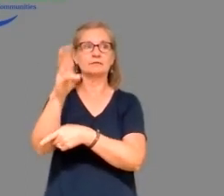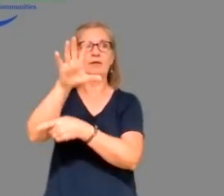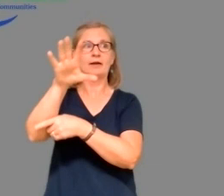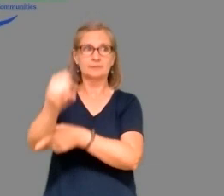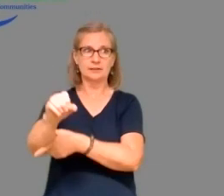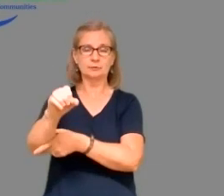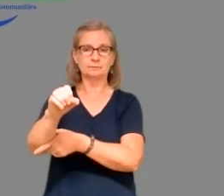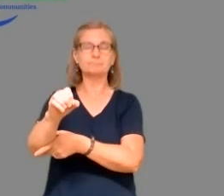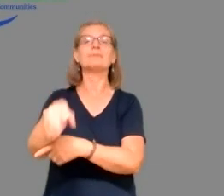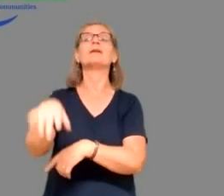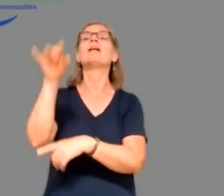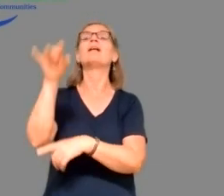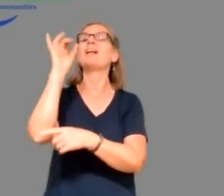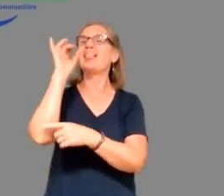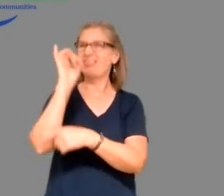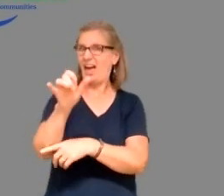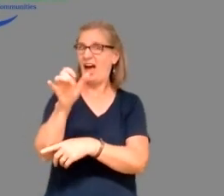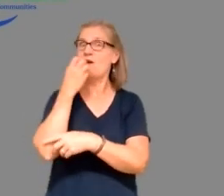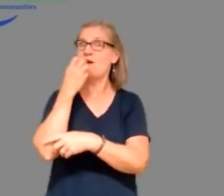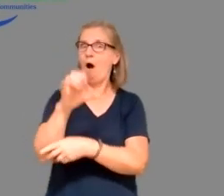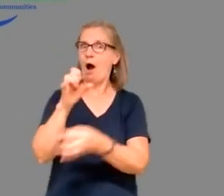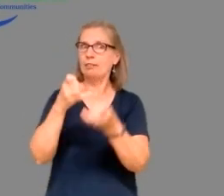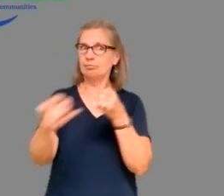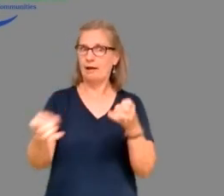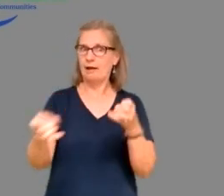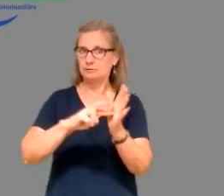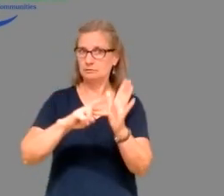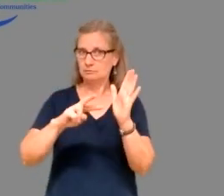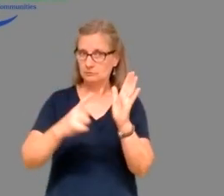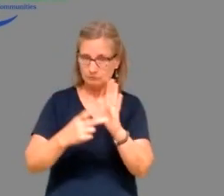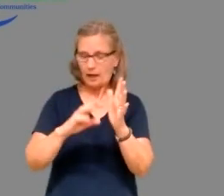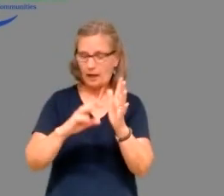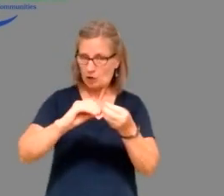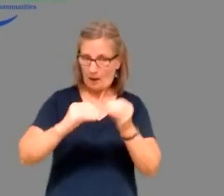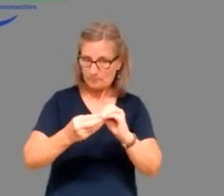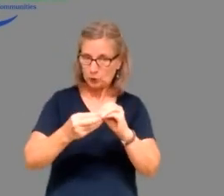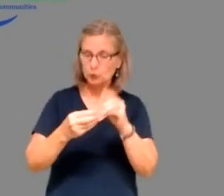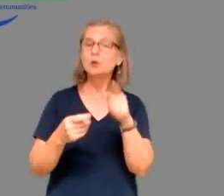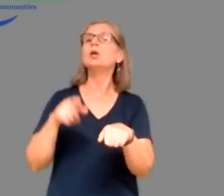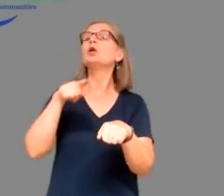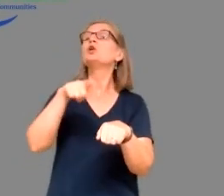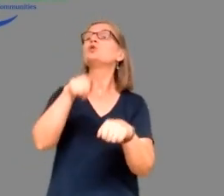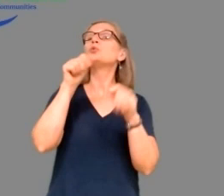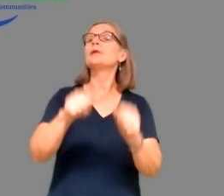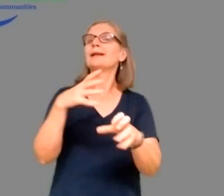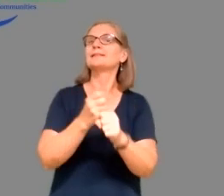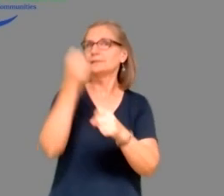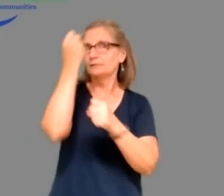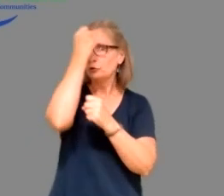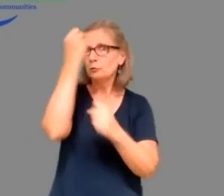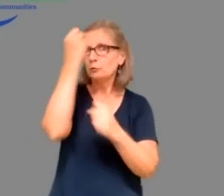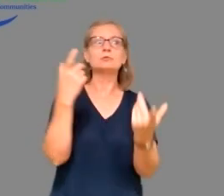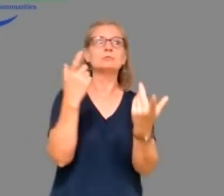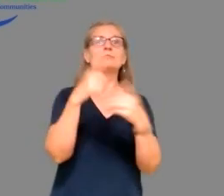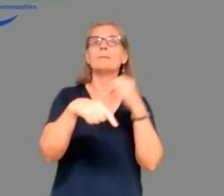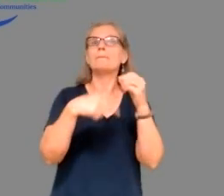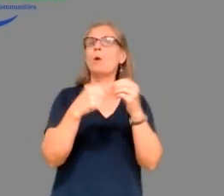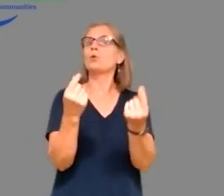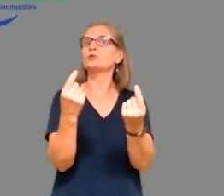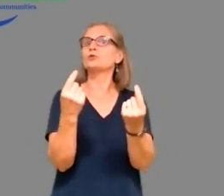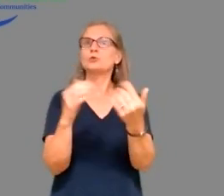541-266-1650. Right. Okay. So they will be able to kind of steer you in the right direction as far as potentially being